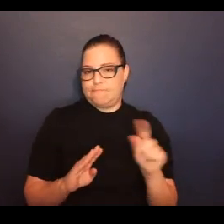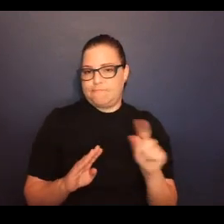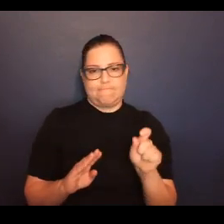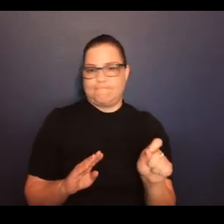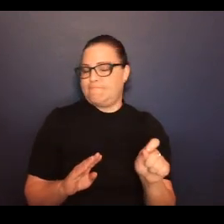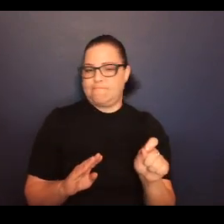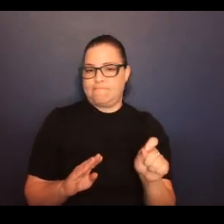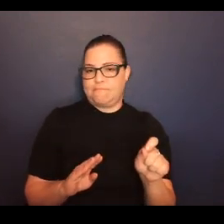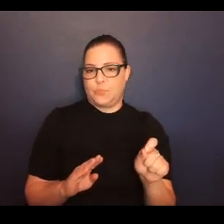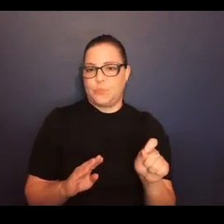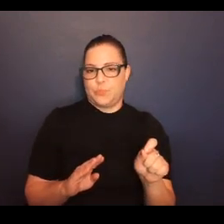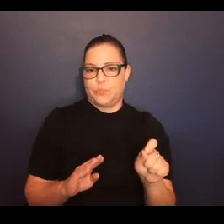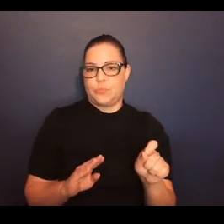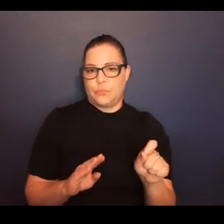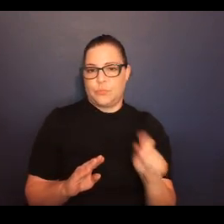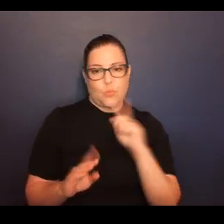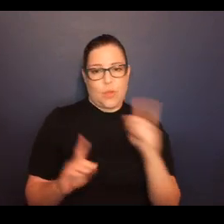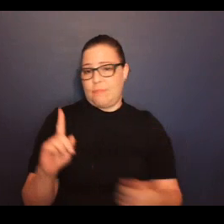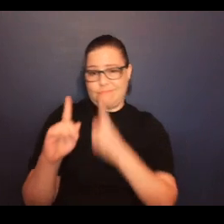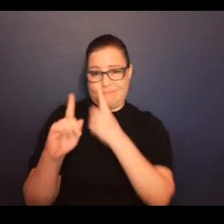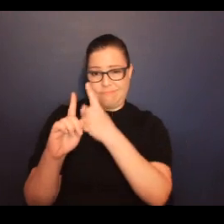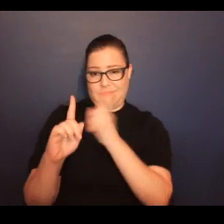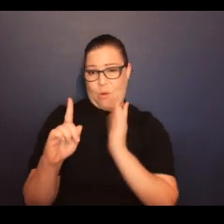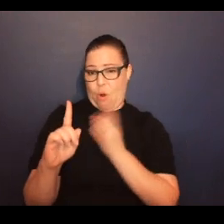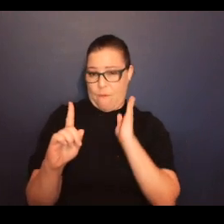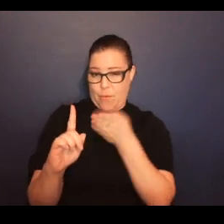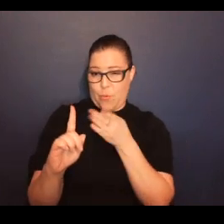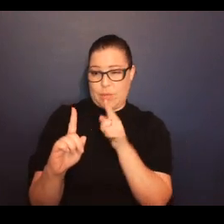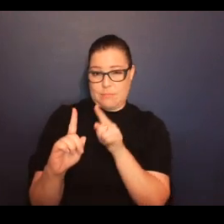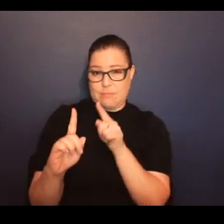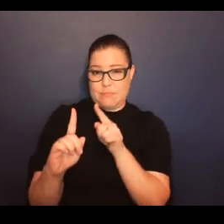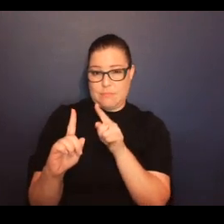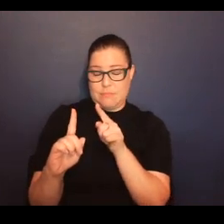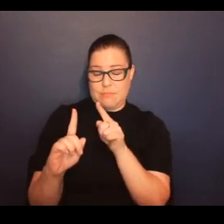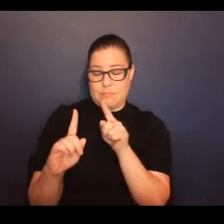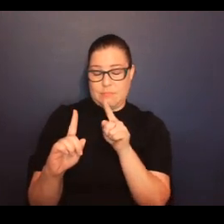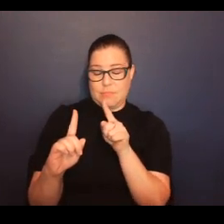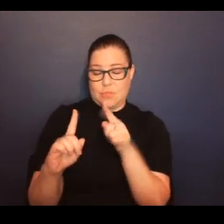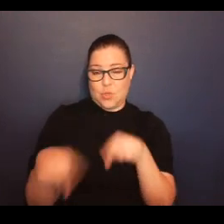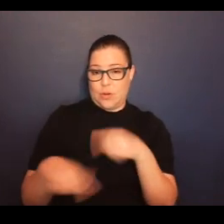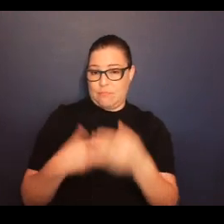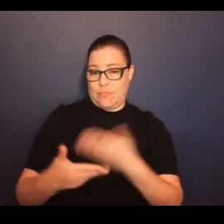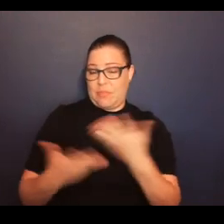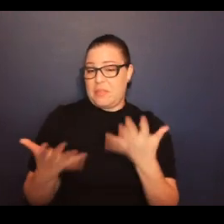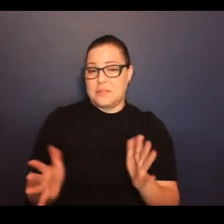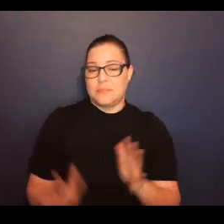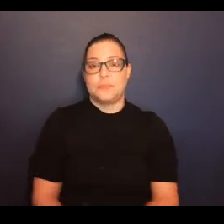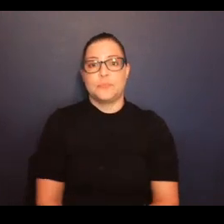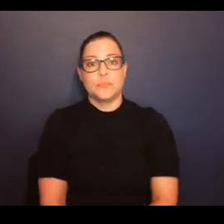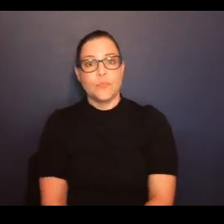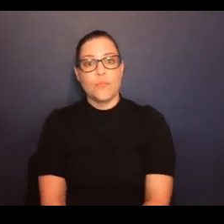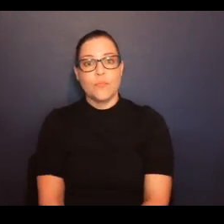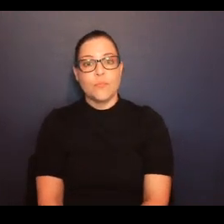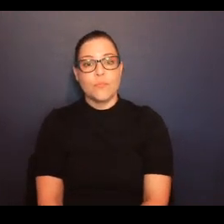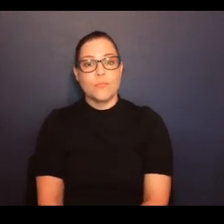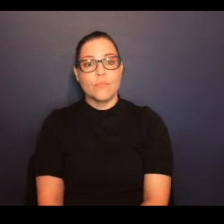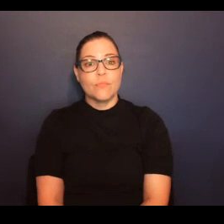keep focus on that as we go down this road. That's it. All